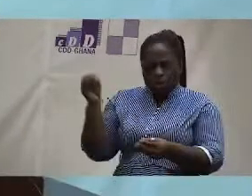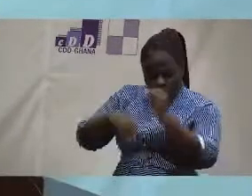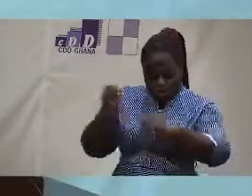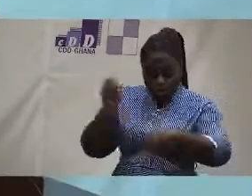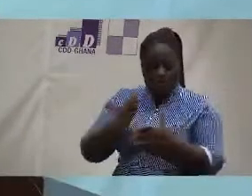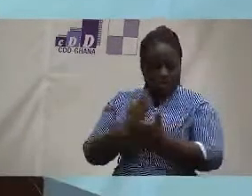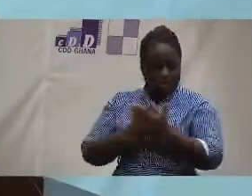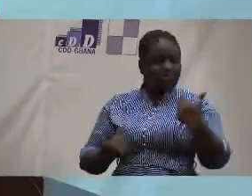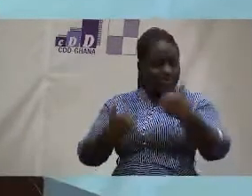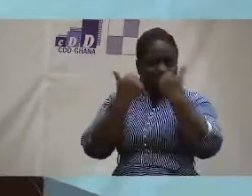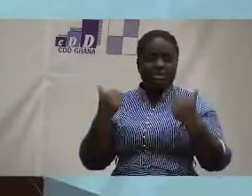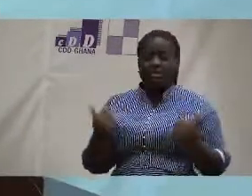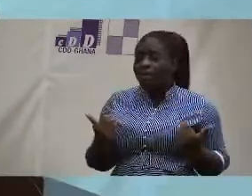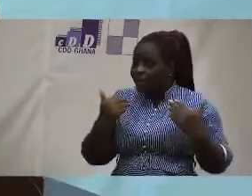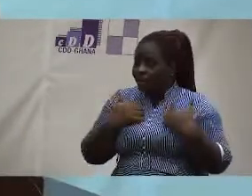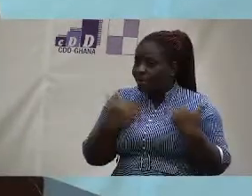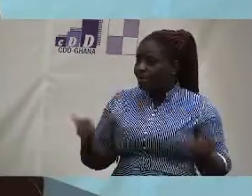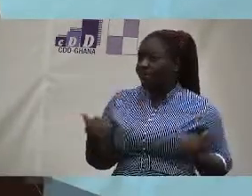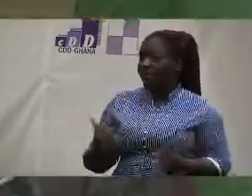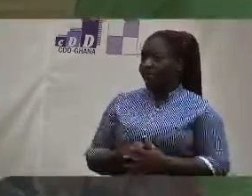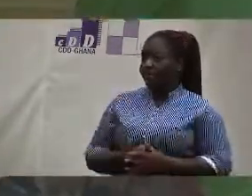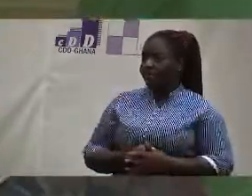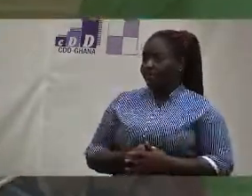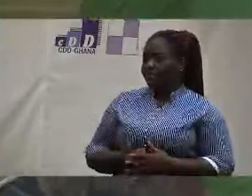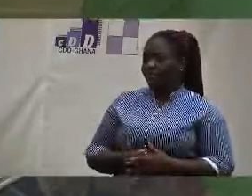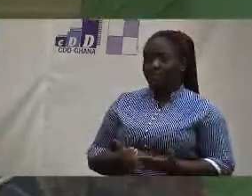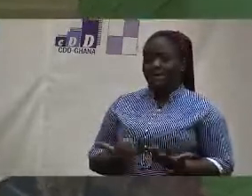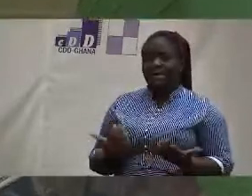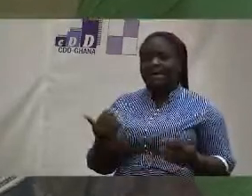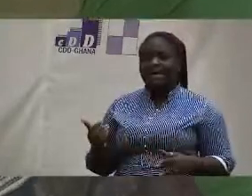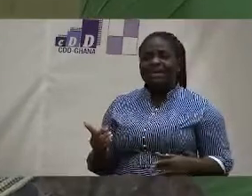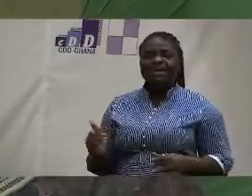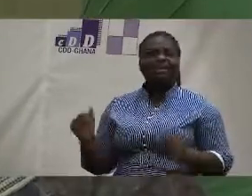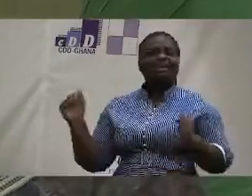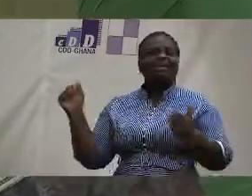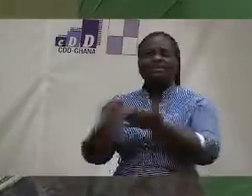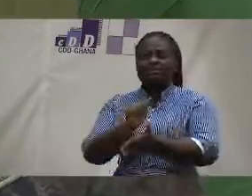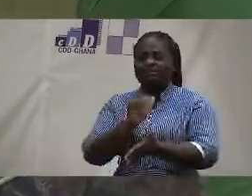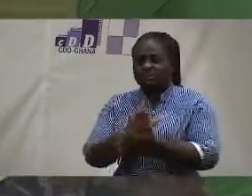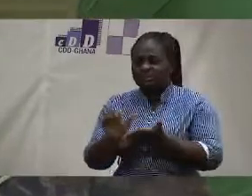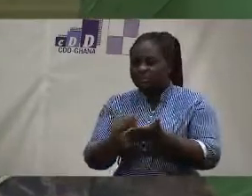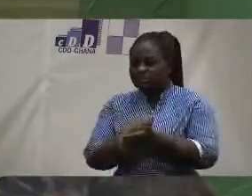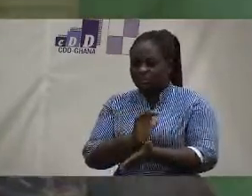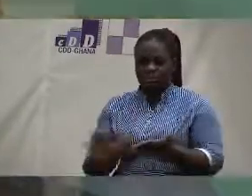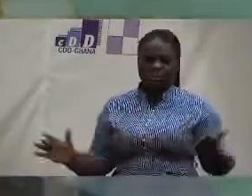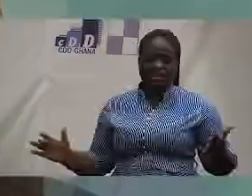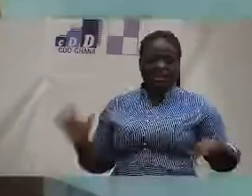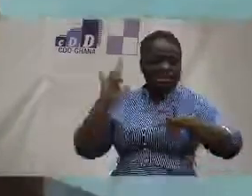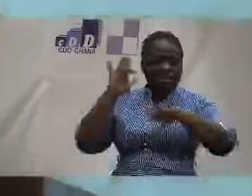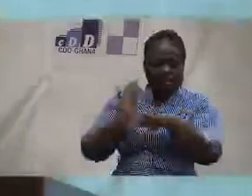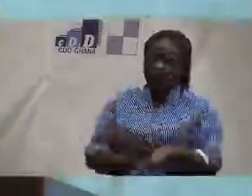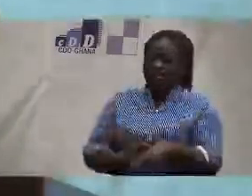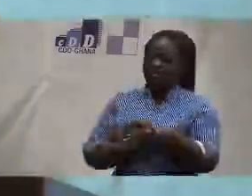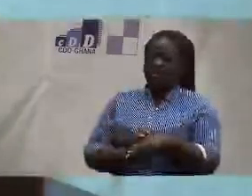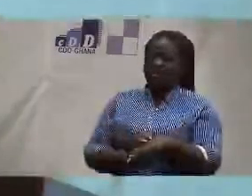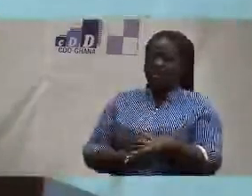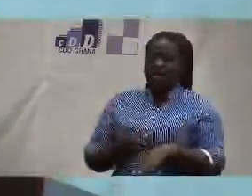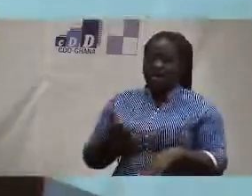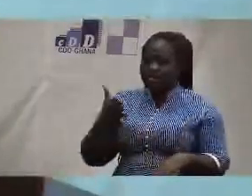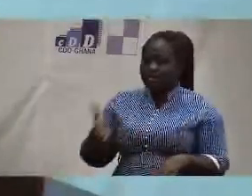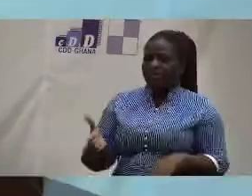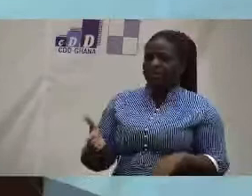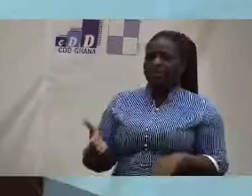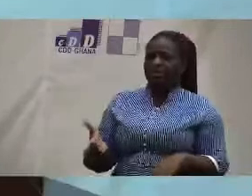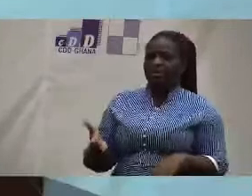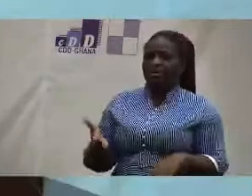challenges that we are facing. And in one way or the other, they are disproportionately affecting the